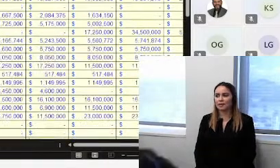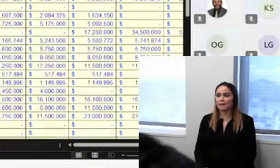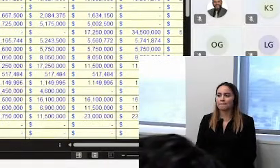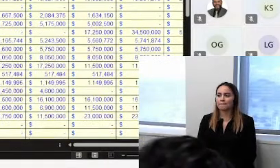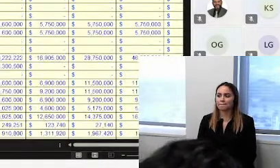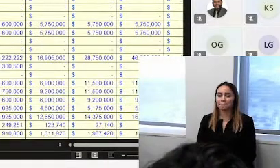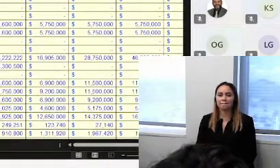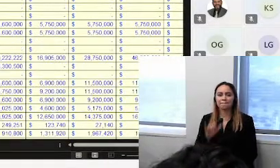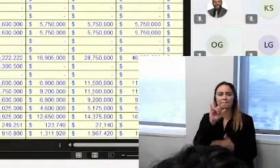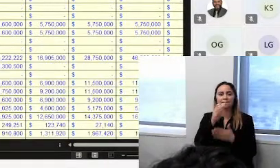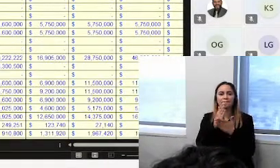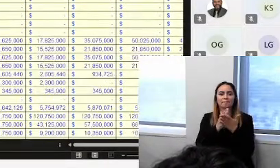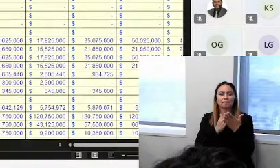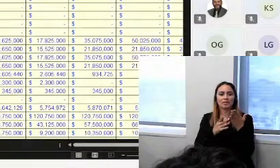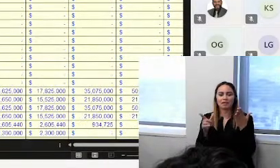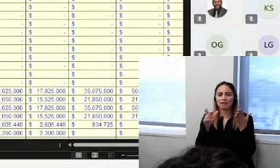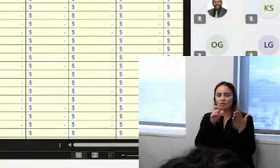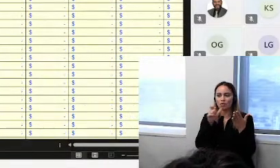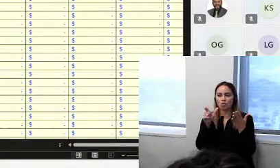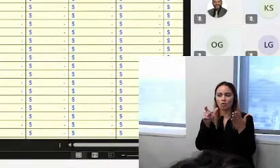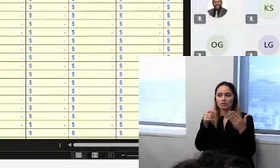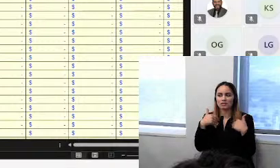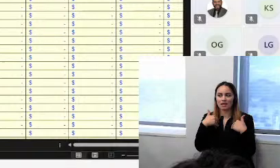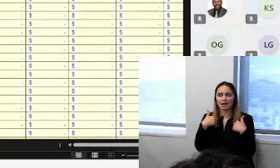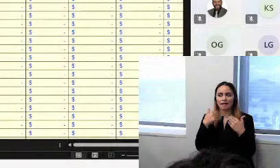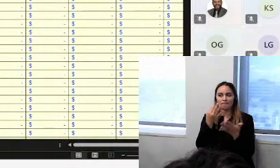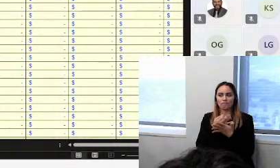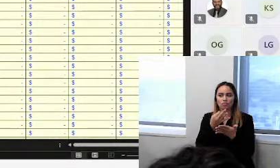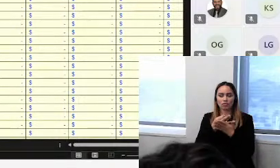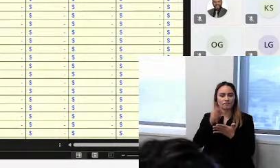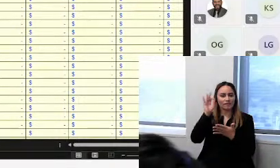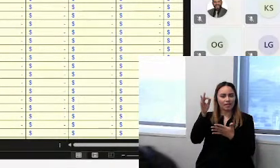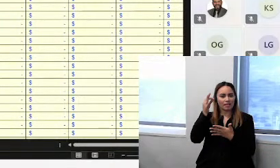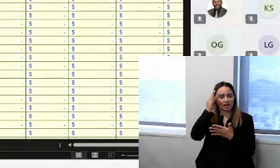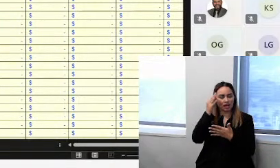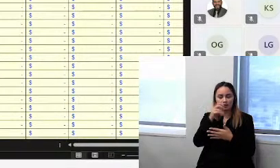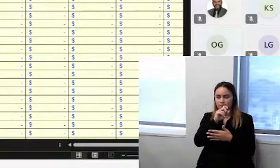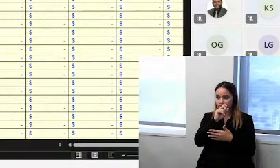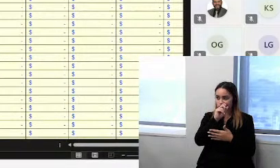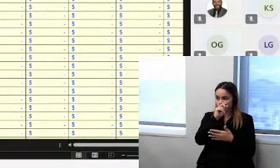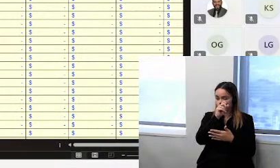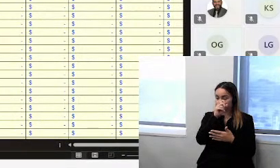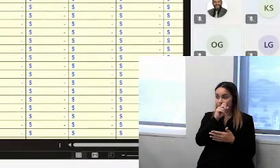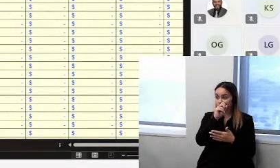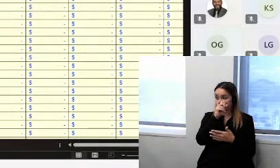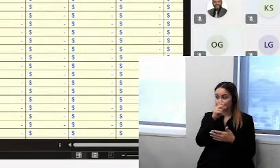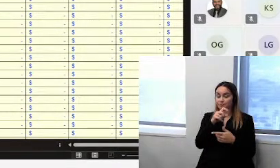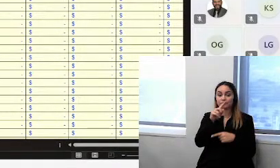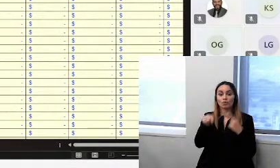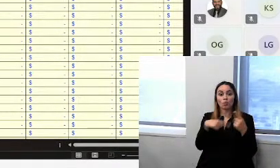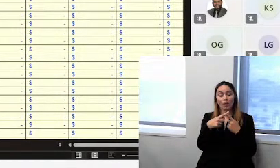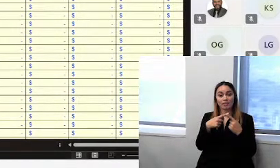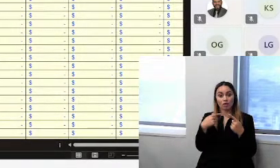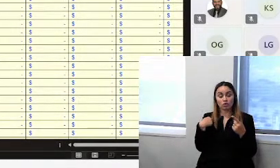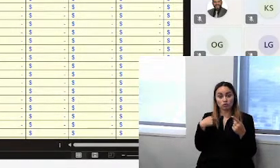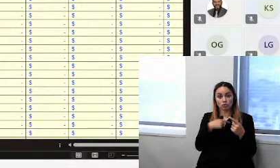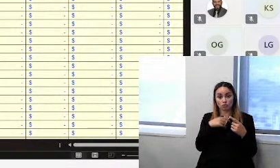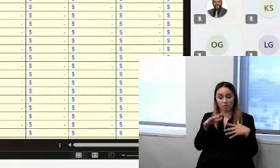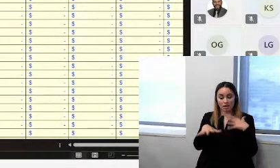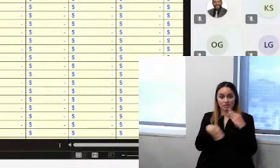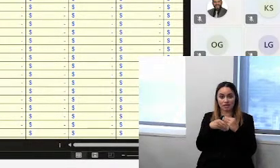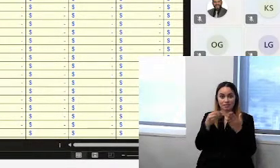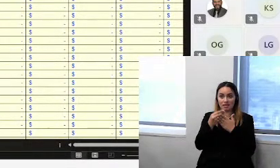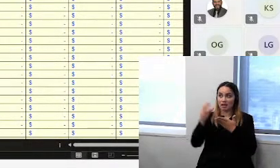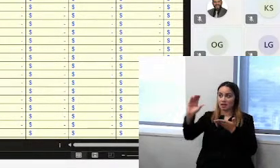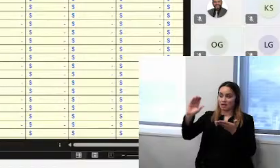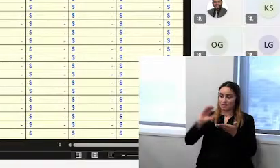funded? That's a great question. Appreciate it. So when you add an asset, it's part of the DG interconnection to the